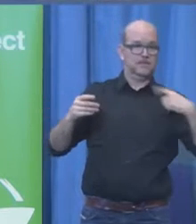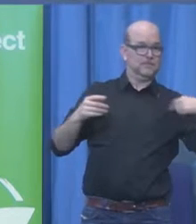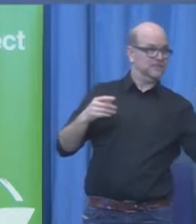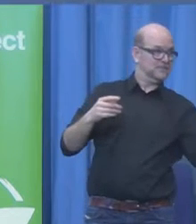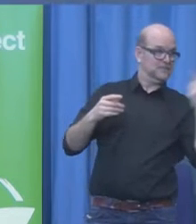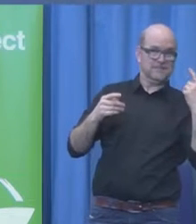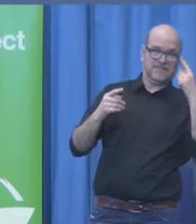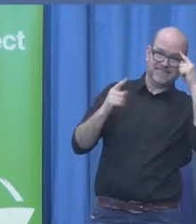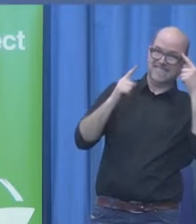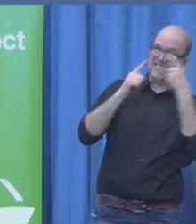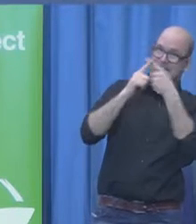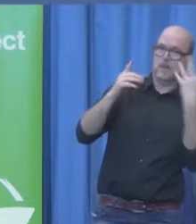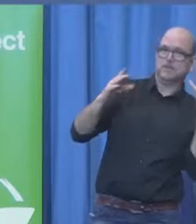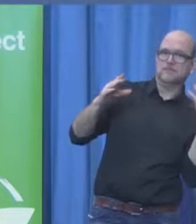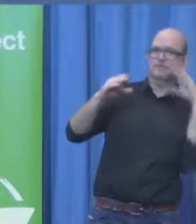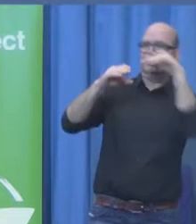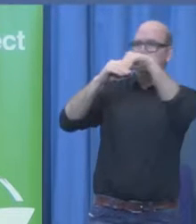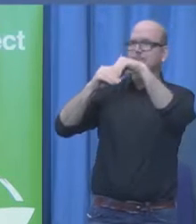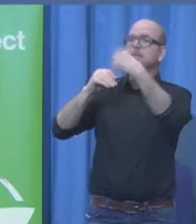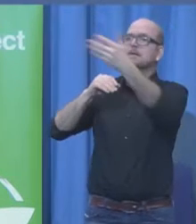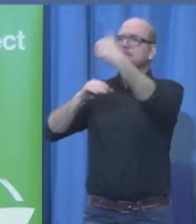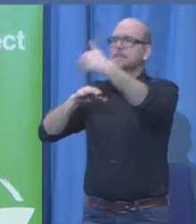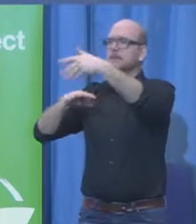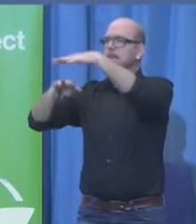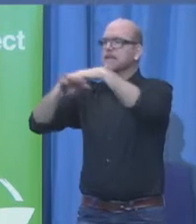to bring solutions.